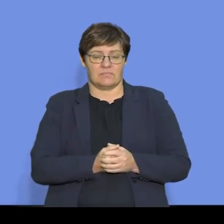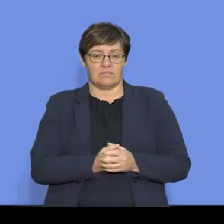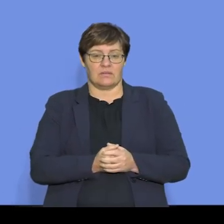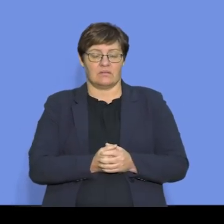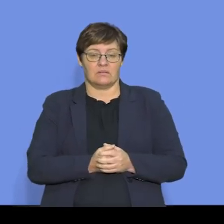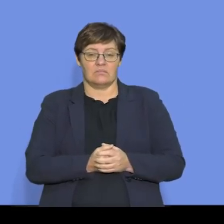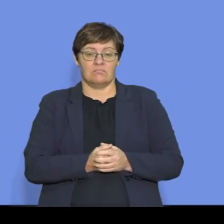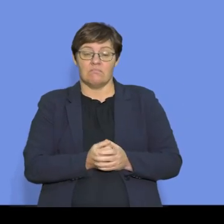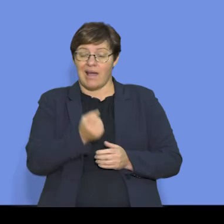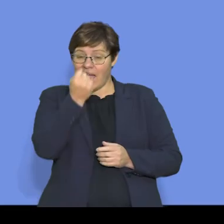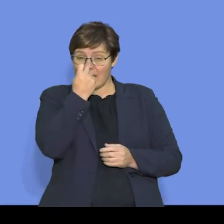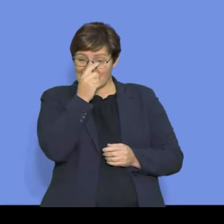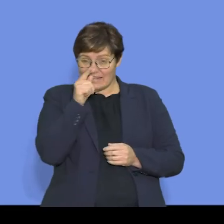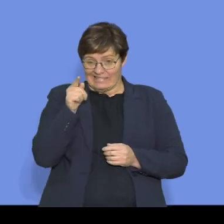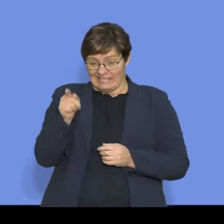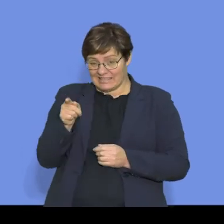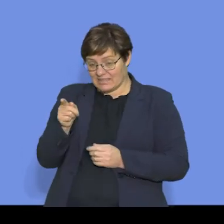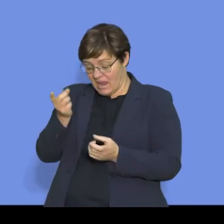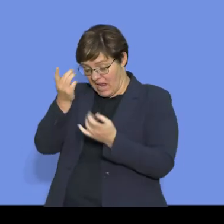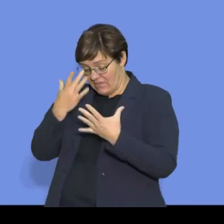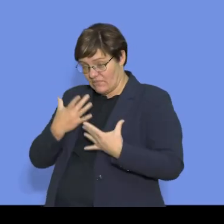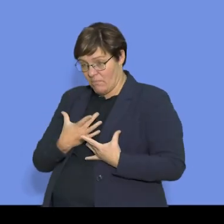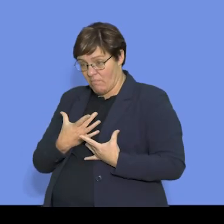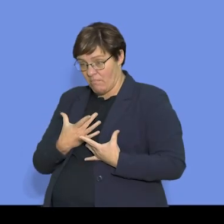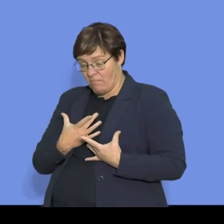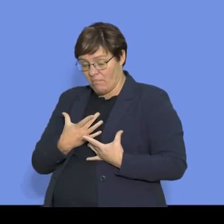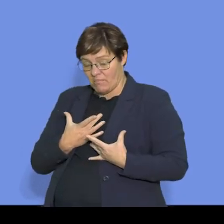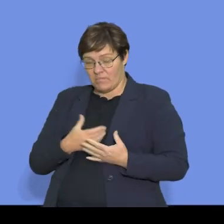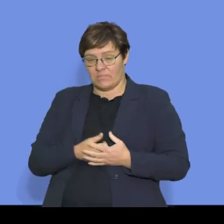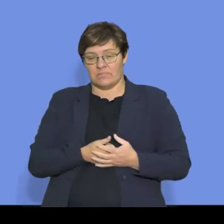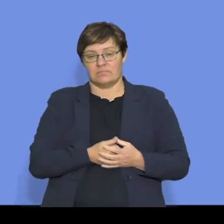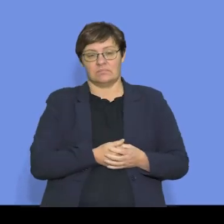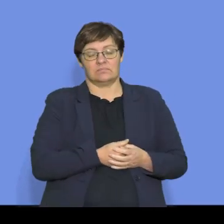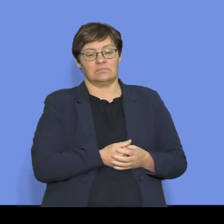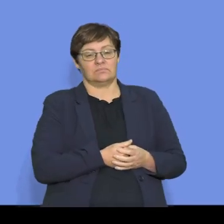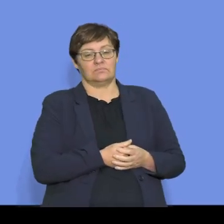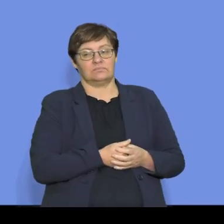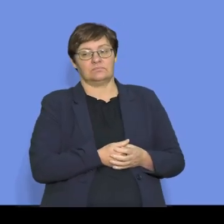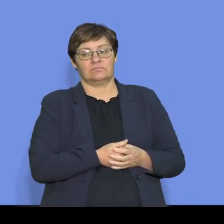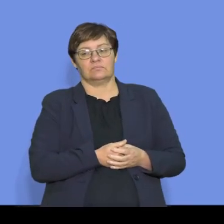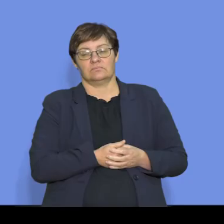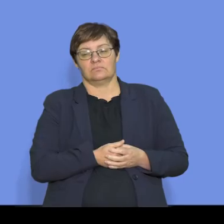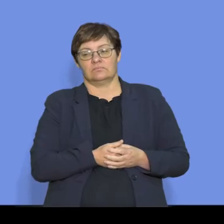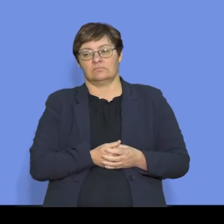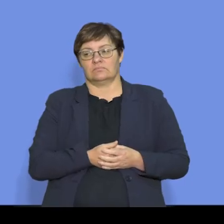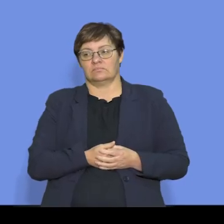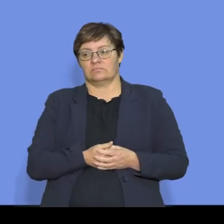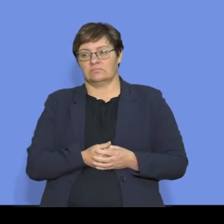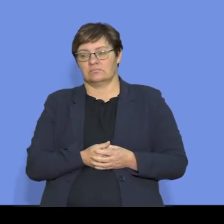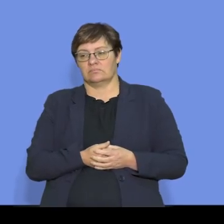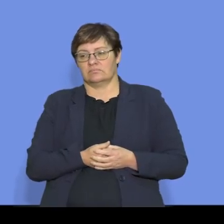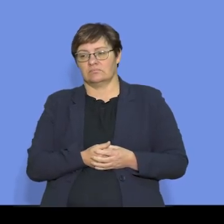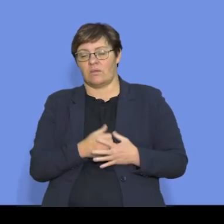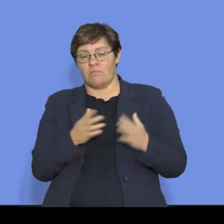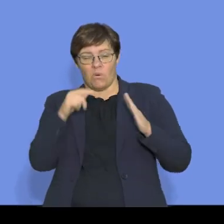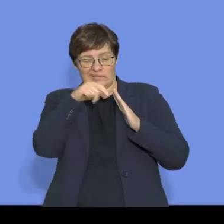So once you've understood what this source material is telling you, we can have a look at